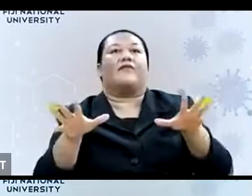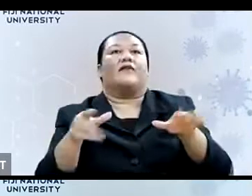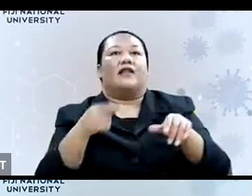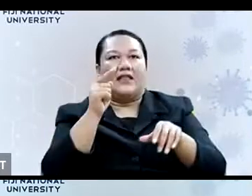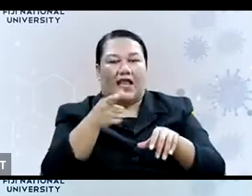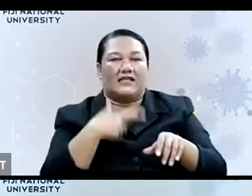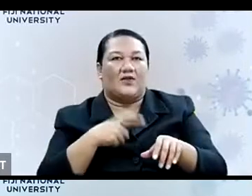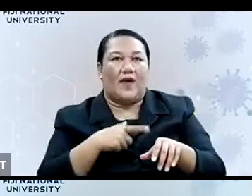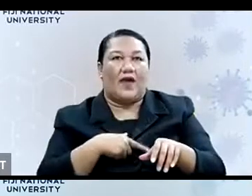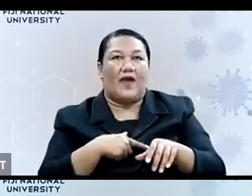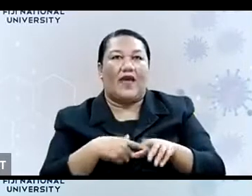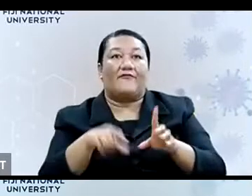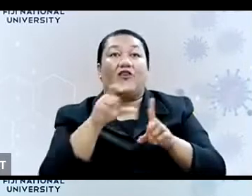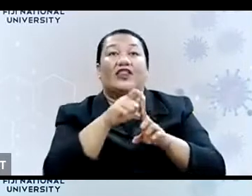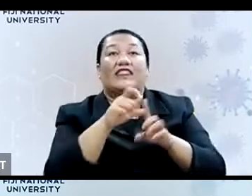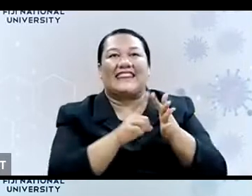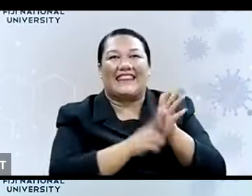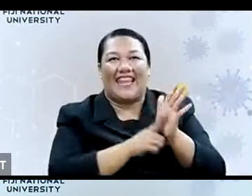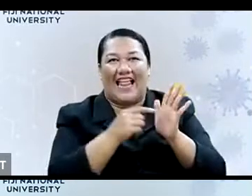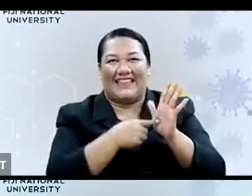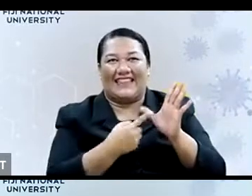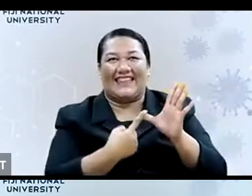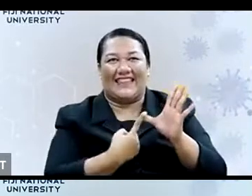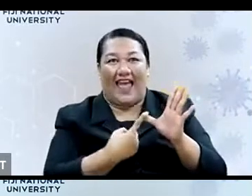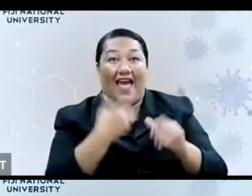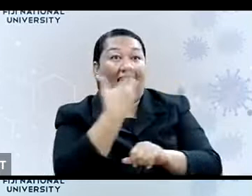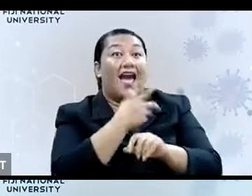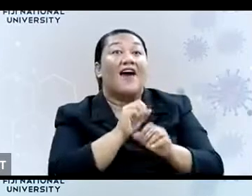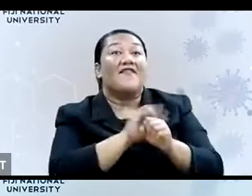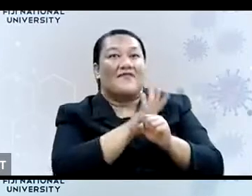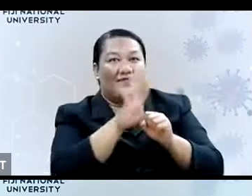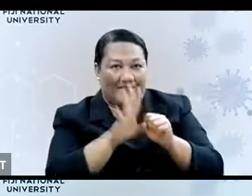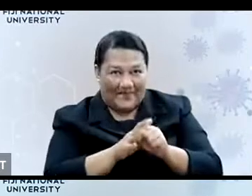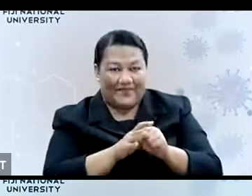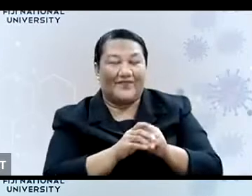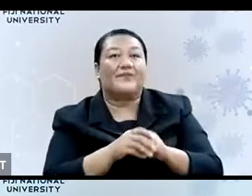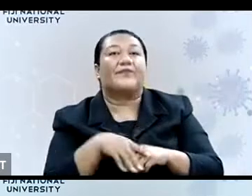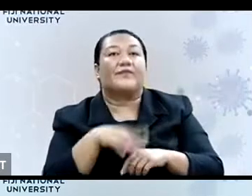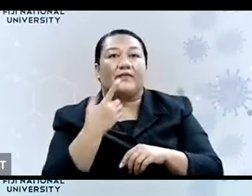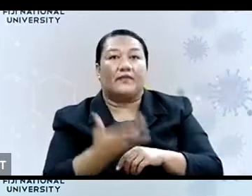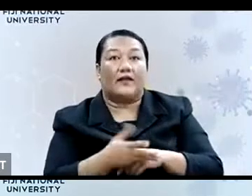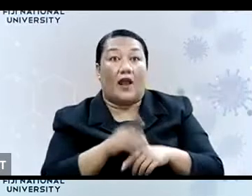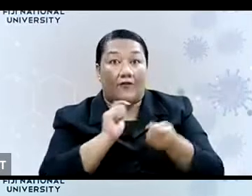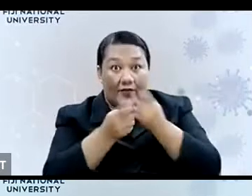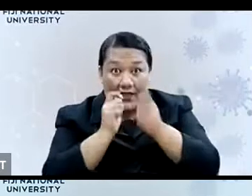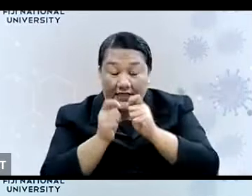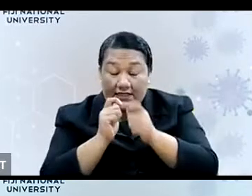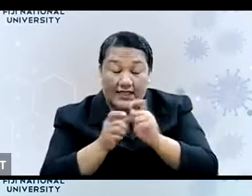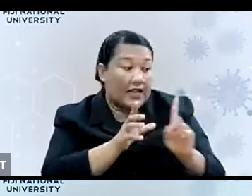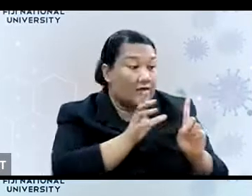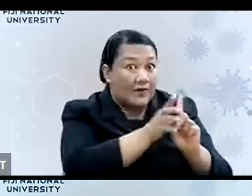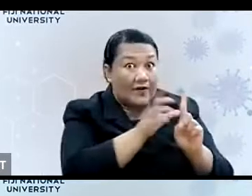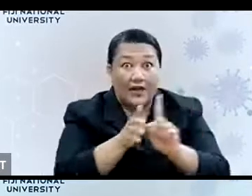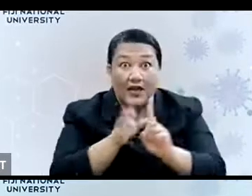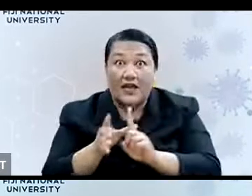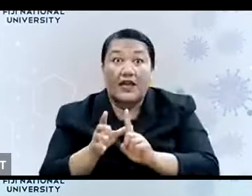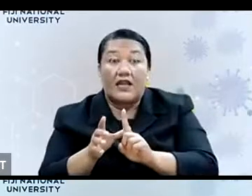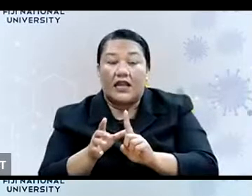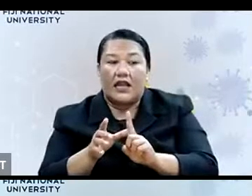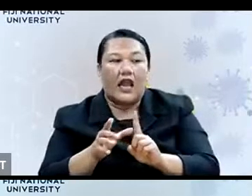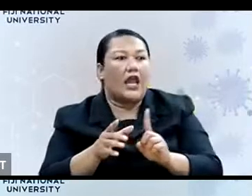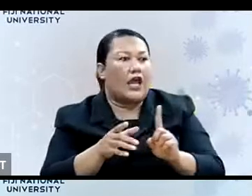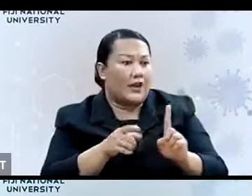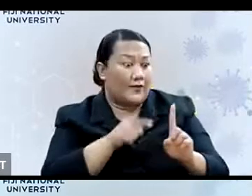same principles that we did last year, you know, finding cases, isolating them, testing them, quarantining and testing their contacts. And